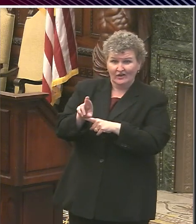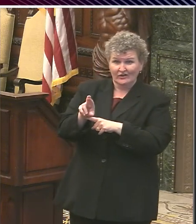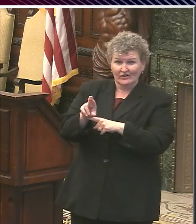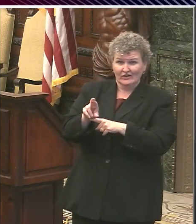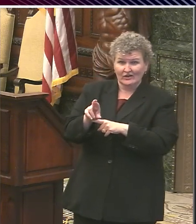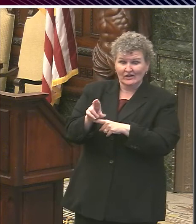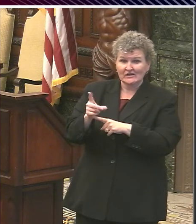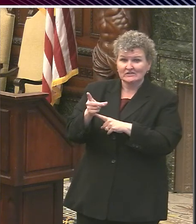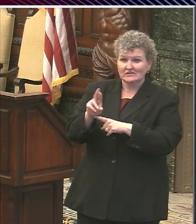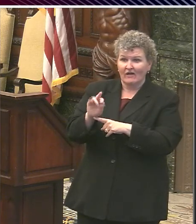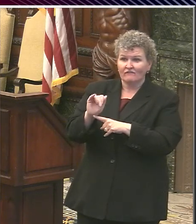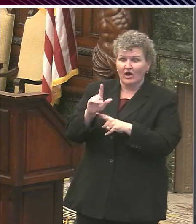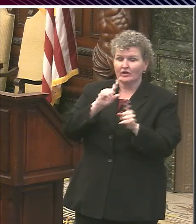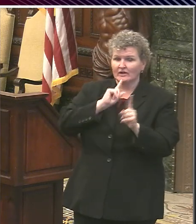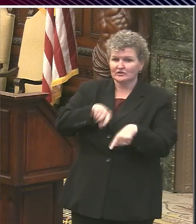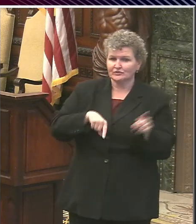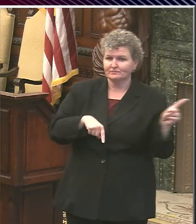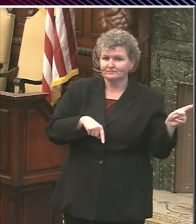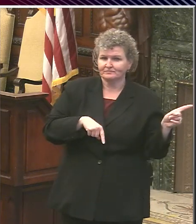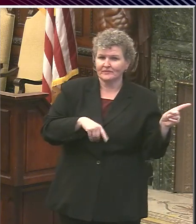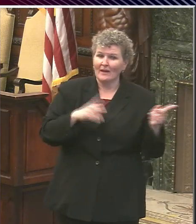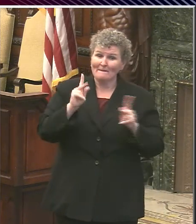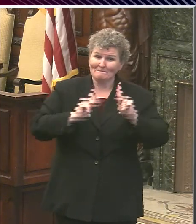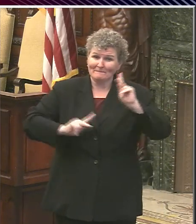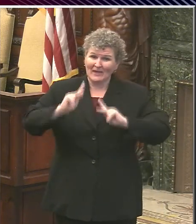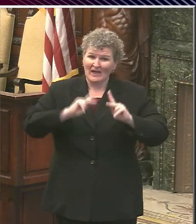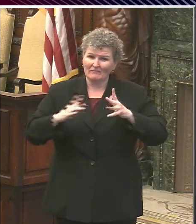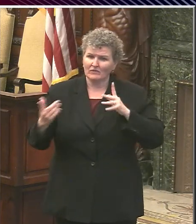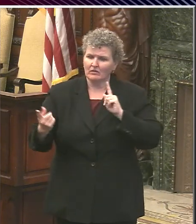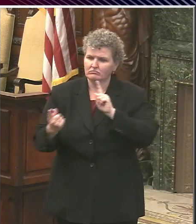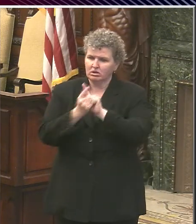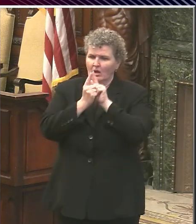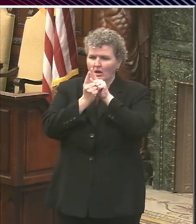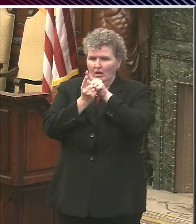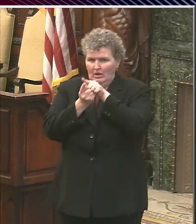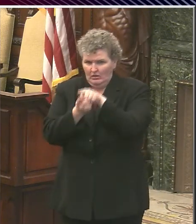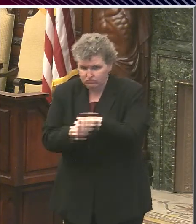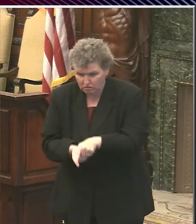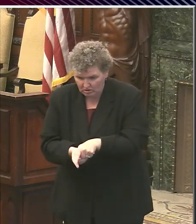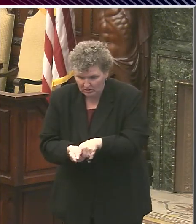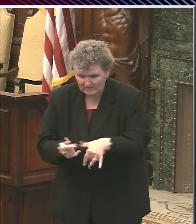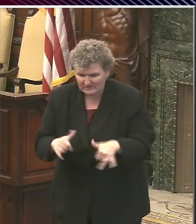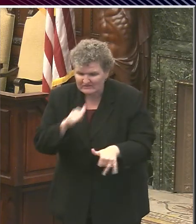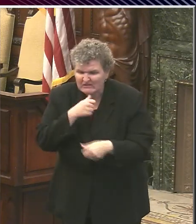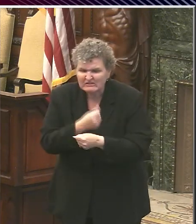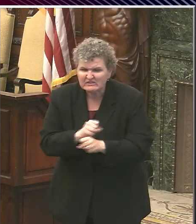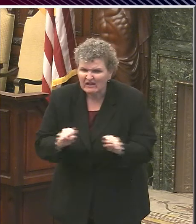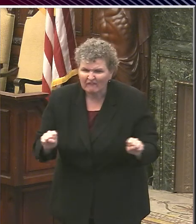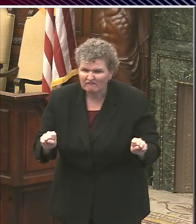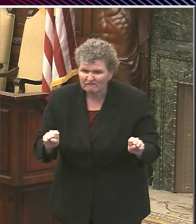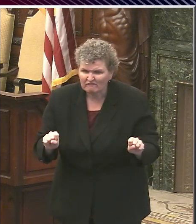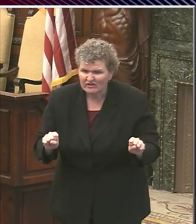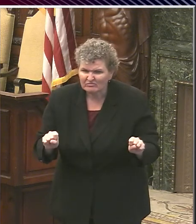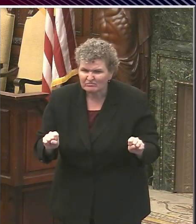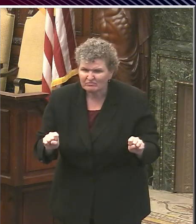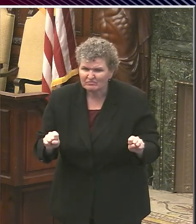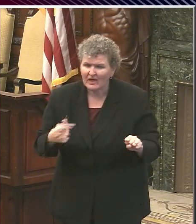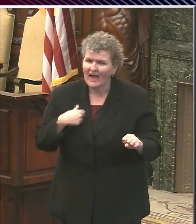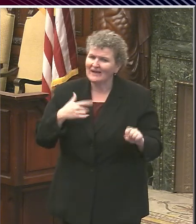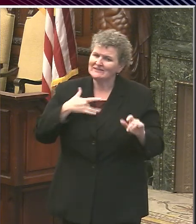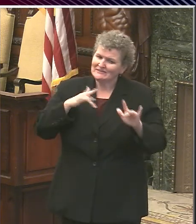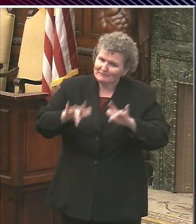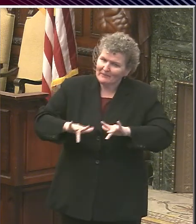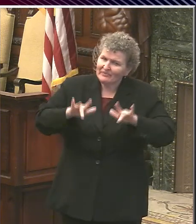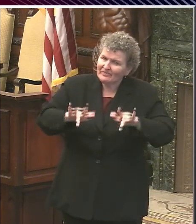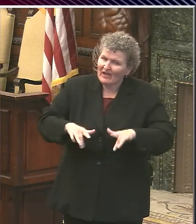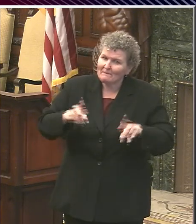Yeah, having people slamming into each other is not safe at this point of the epidemic. And so I'm sympathetic. I don't want anybody to lose a scholarship.